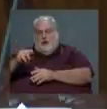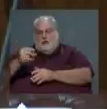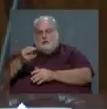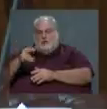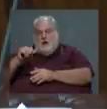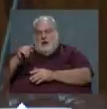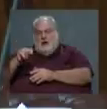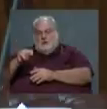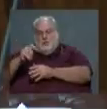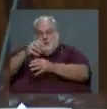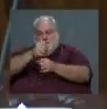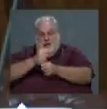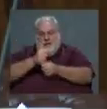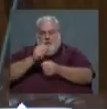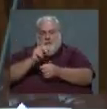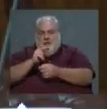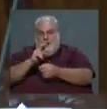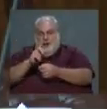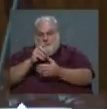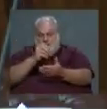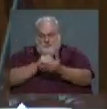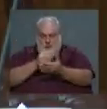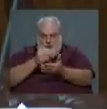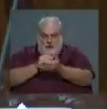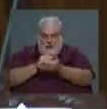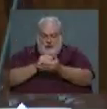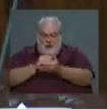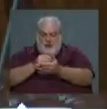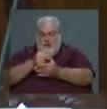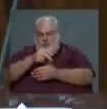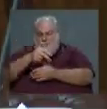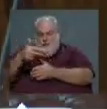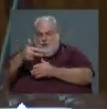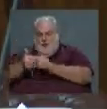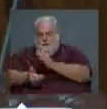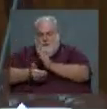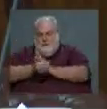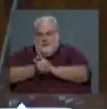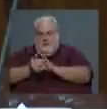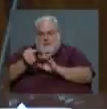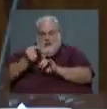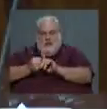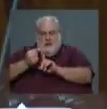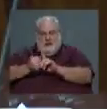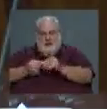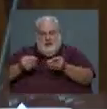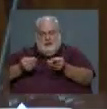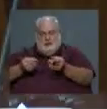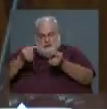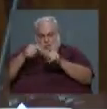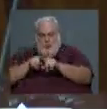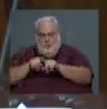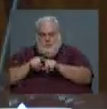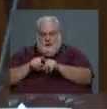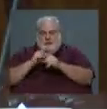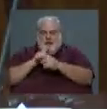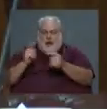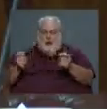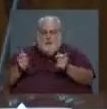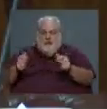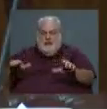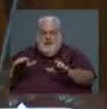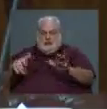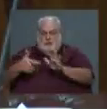indenture securing the bonds, to authorize the execution and delivery of a third amendment to the lease agreement relating to the project, to declare an emergency and for the